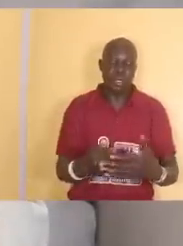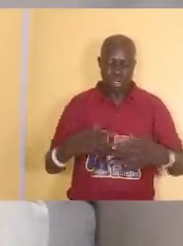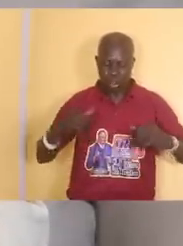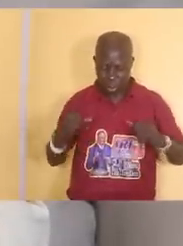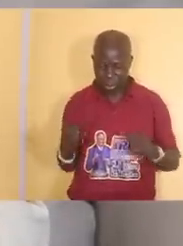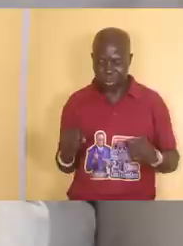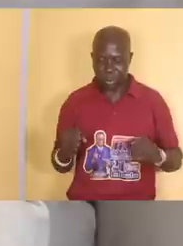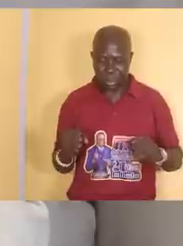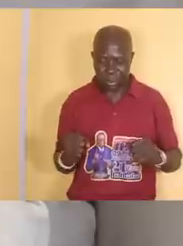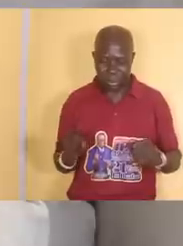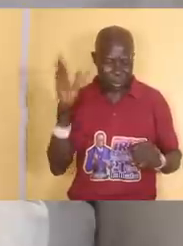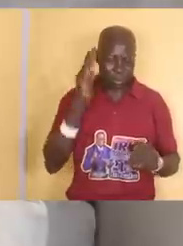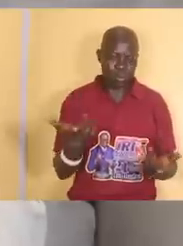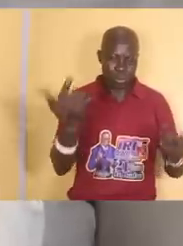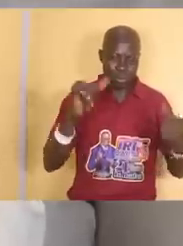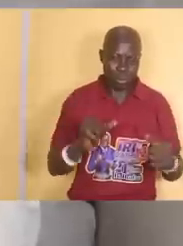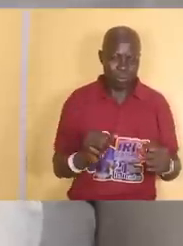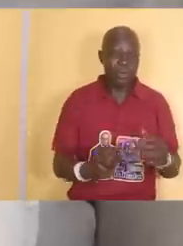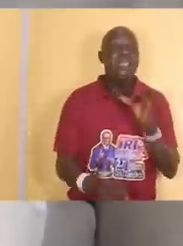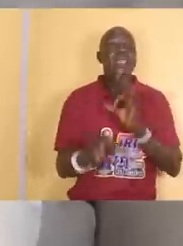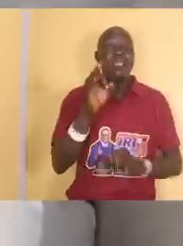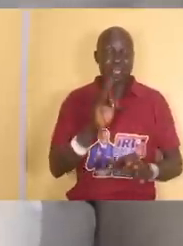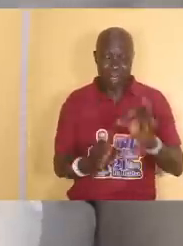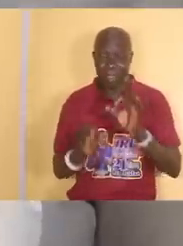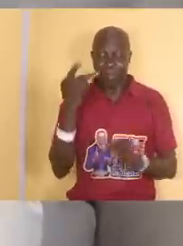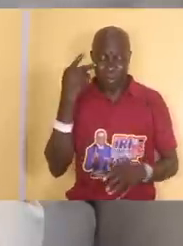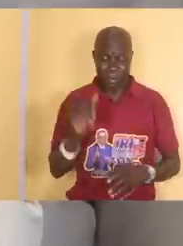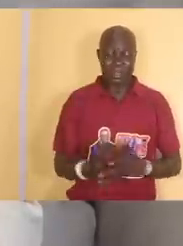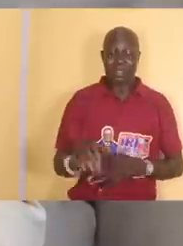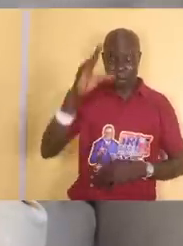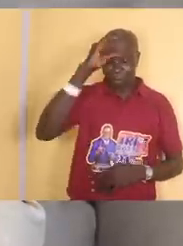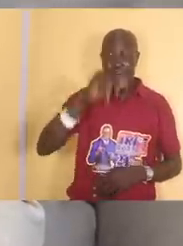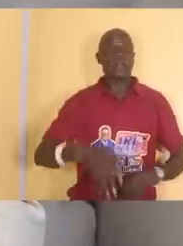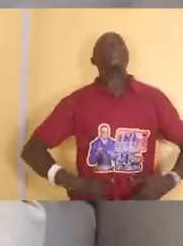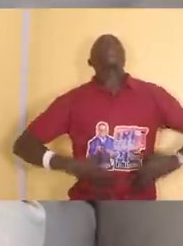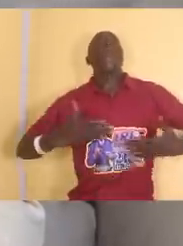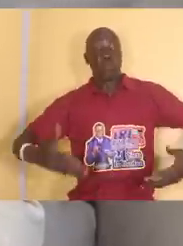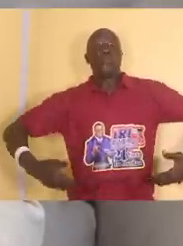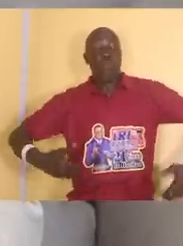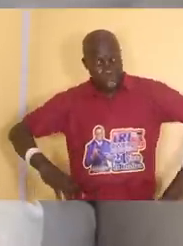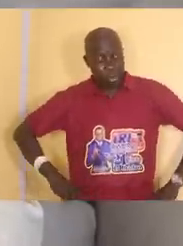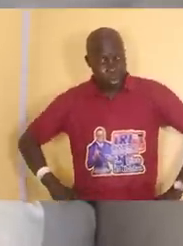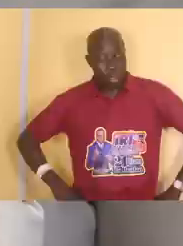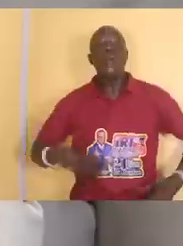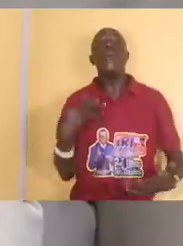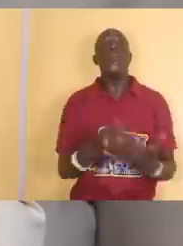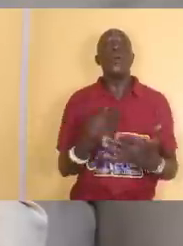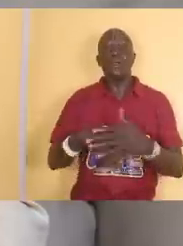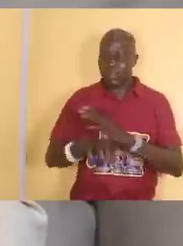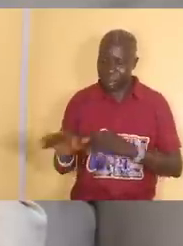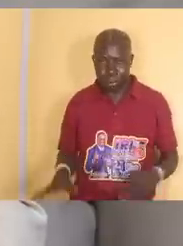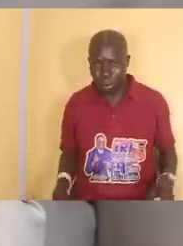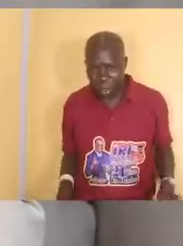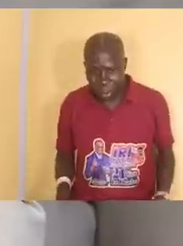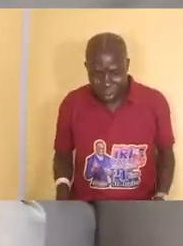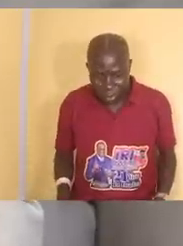ma strength will come. Probably open to ma for tired. You will see a man that is boasting in his home. Oh, what happened? He has